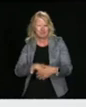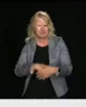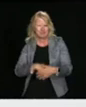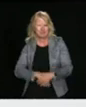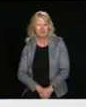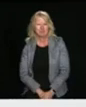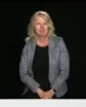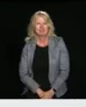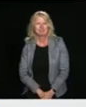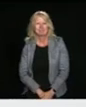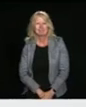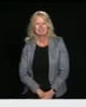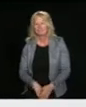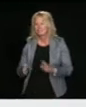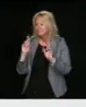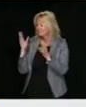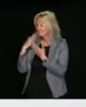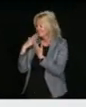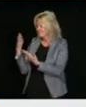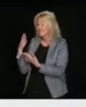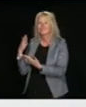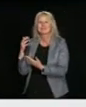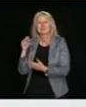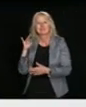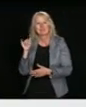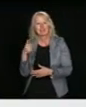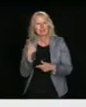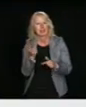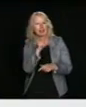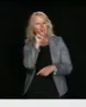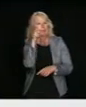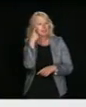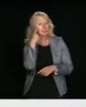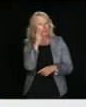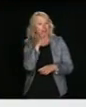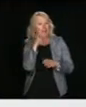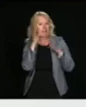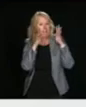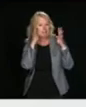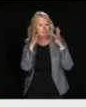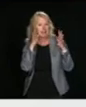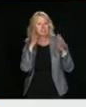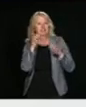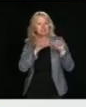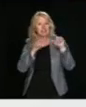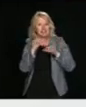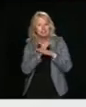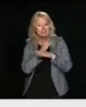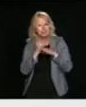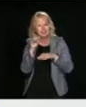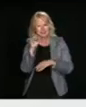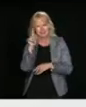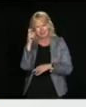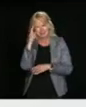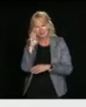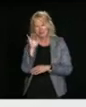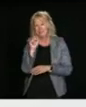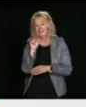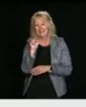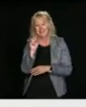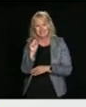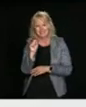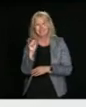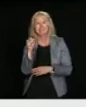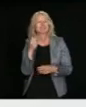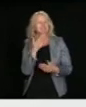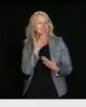And now we will hear from the Minister of Innovation, Science and Industry, Navdeep Bains. Nav, please. Thank you very much, Christia, and good afternoon, everyone. Over